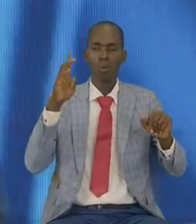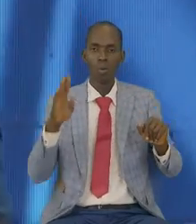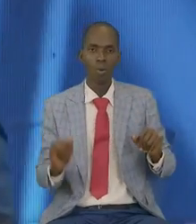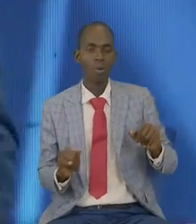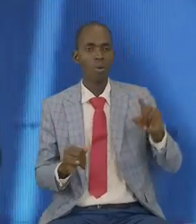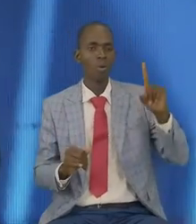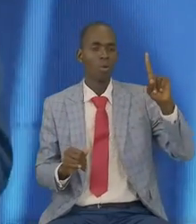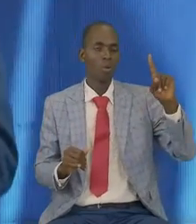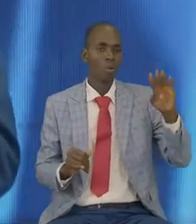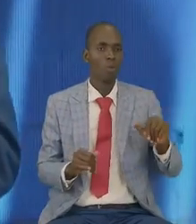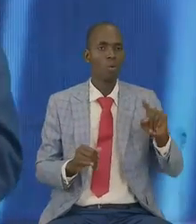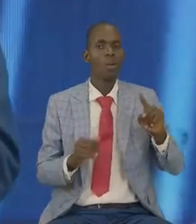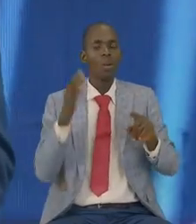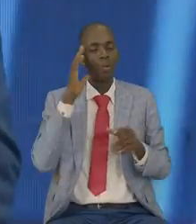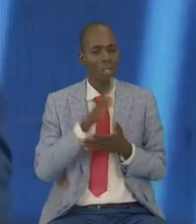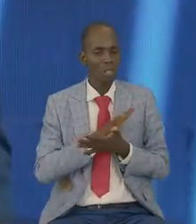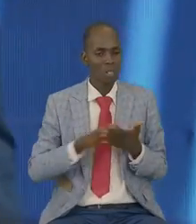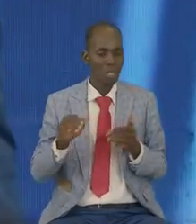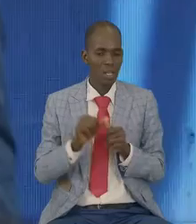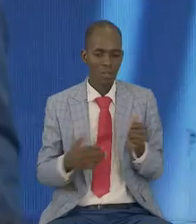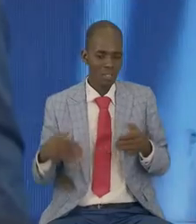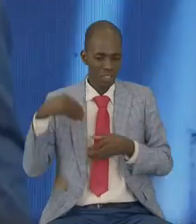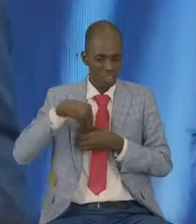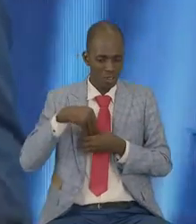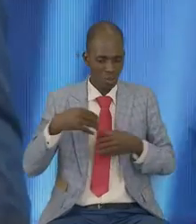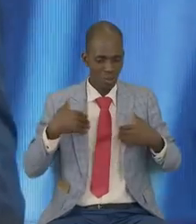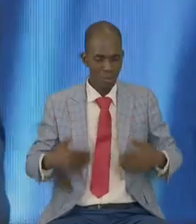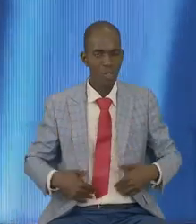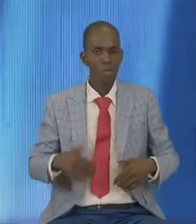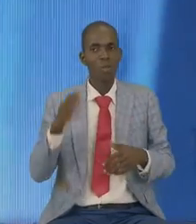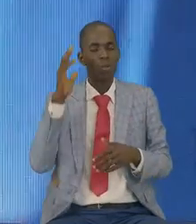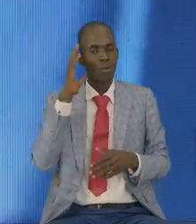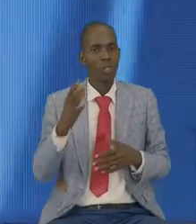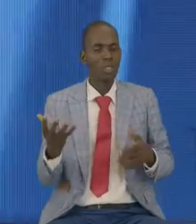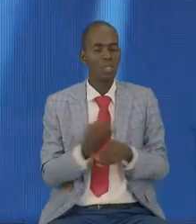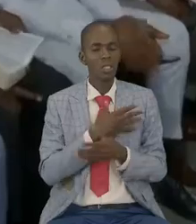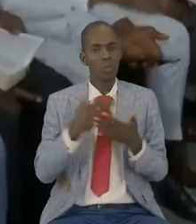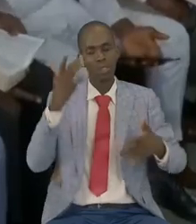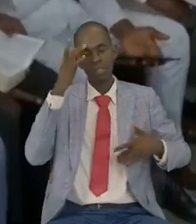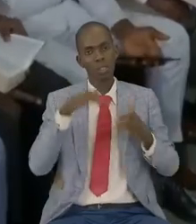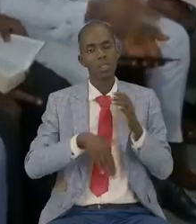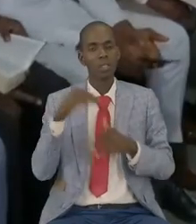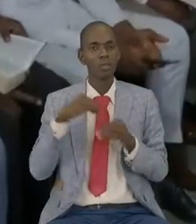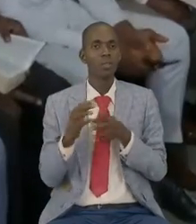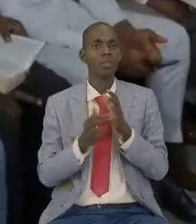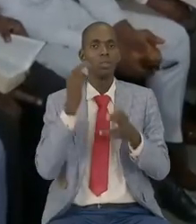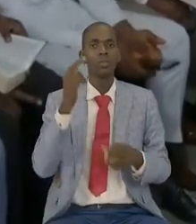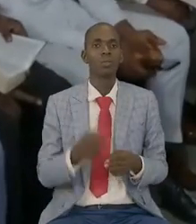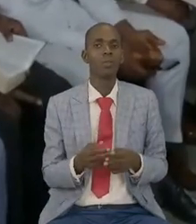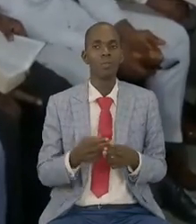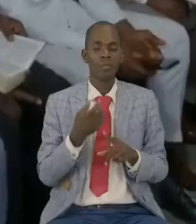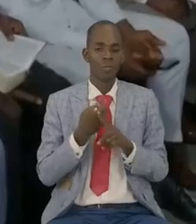every part of your inward body. You'll take sickness away in Jesus' name. From